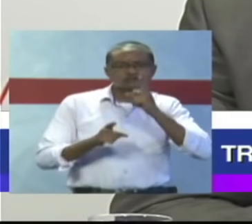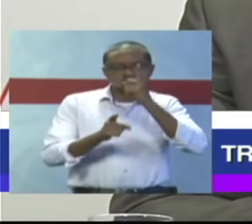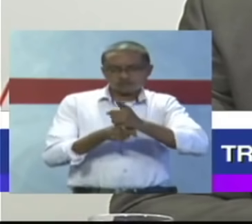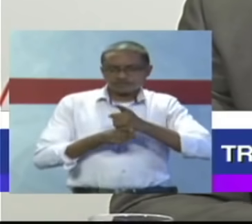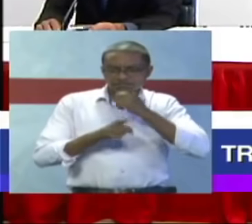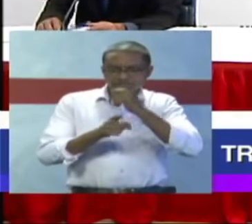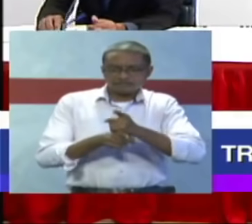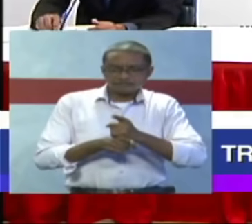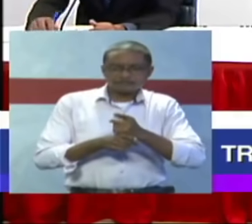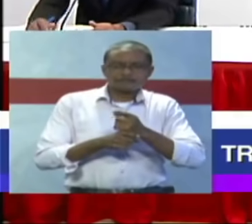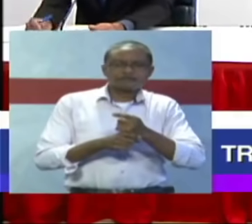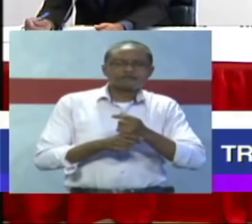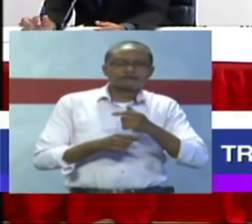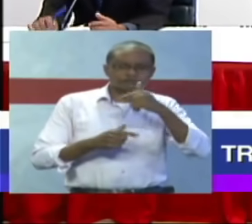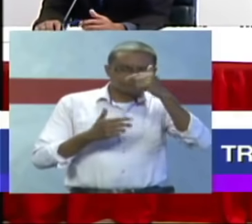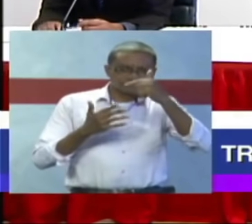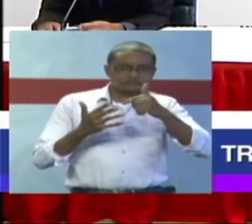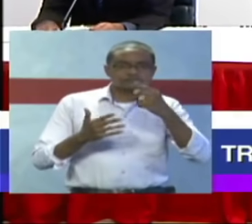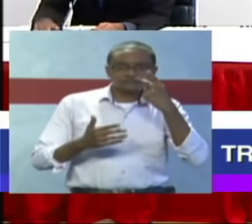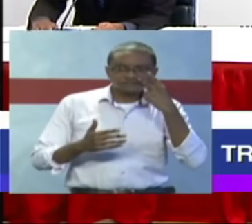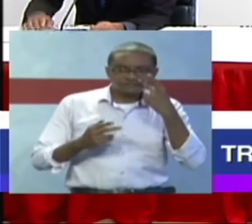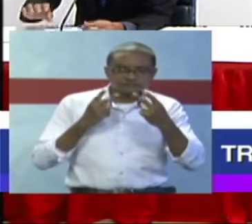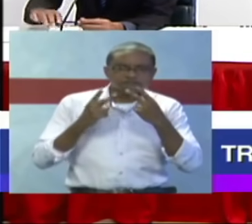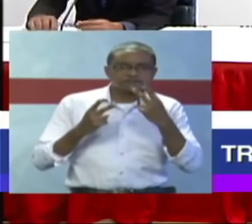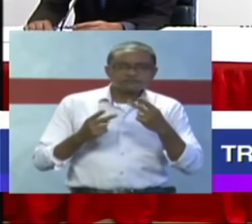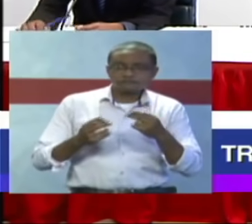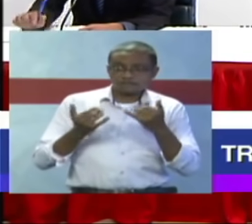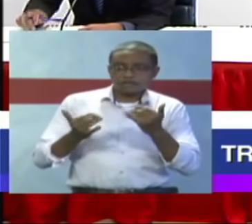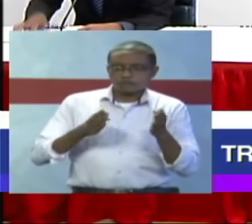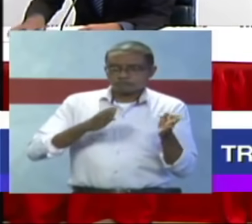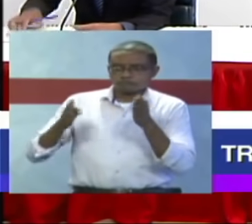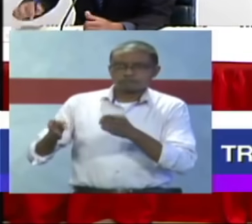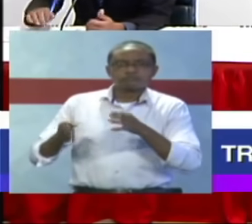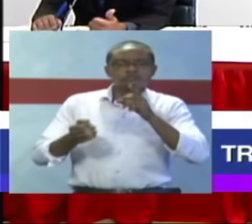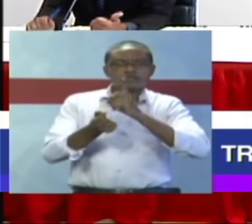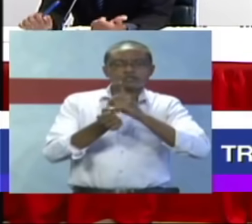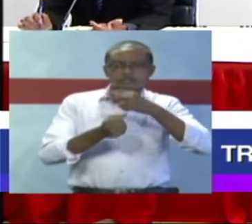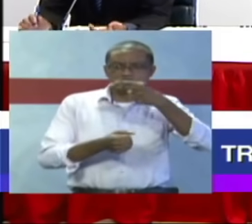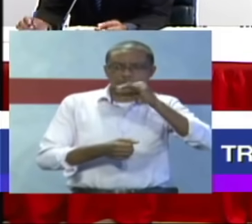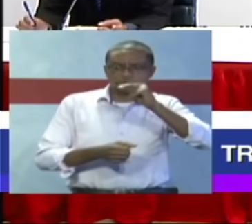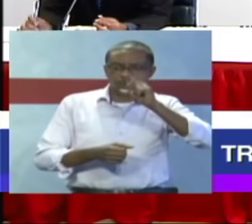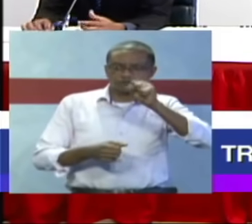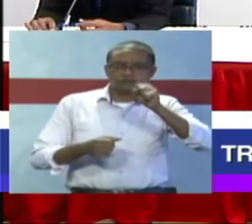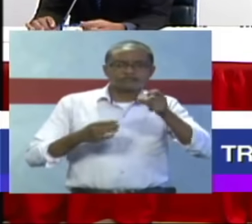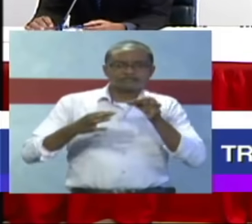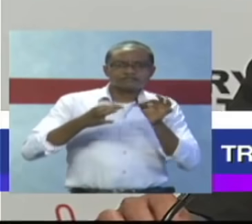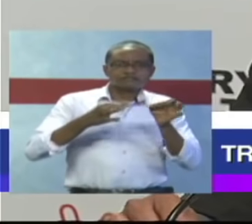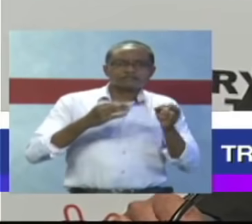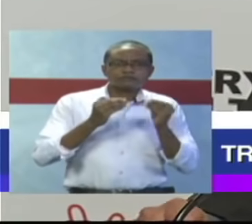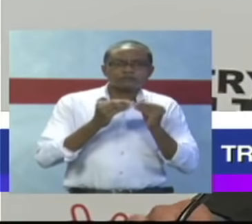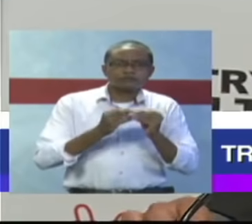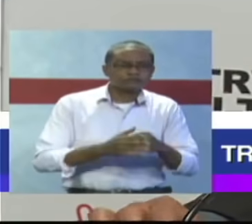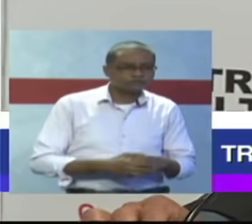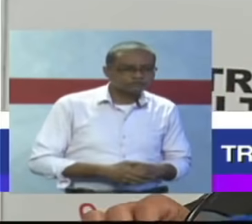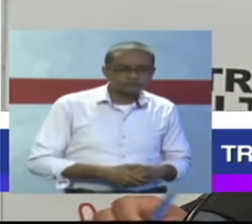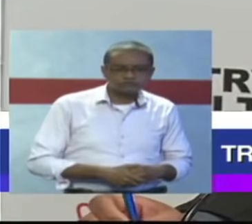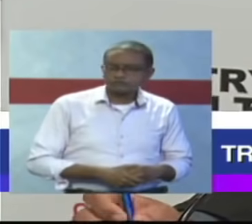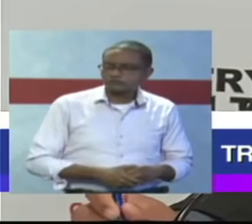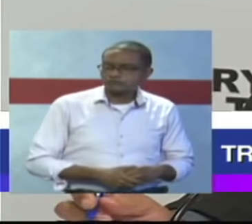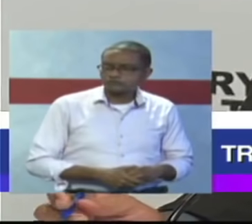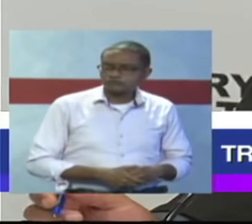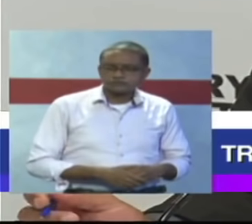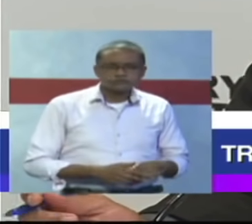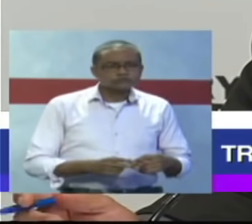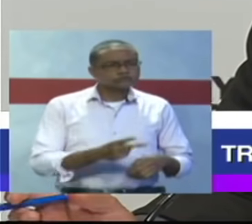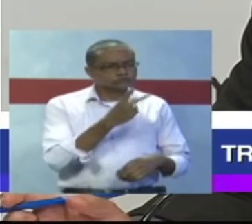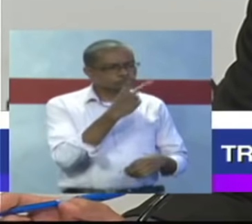that, I'll turn you over to Dr. Surju Singh. Right. Thanks, Dr. Hines. Yes. So I think, so there are two questions I believe